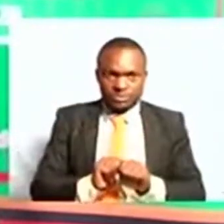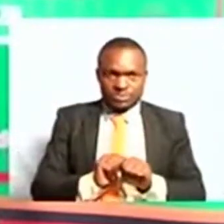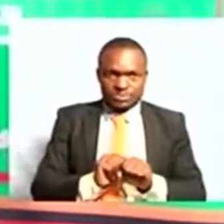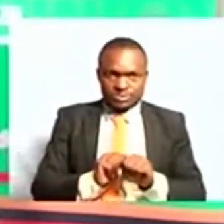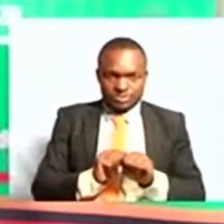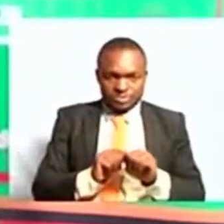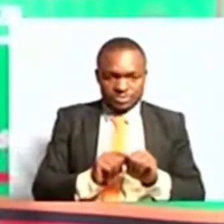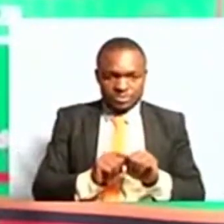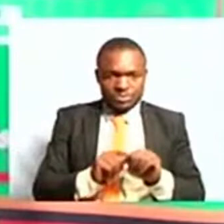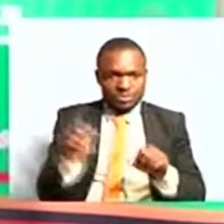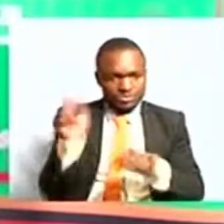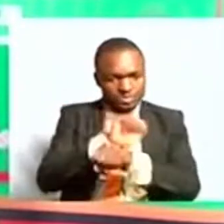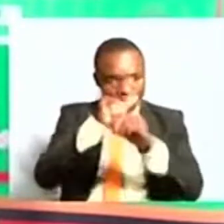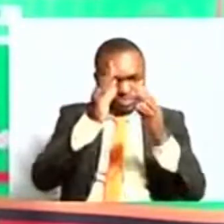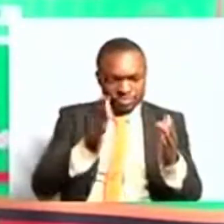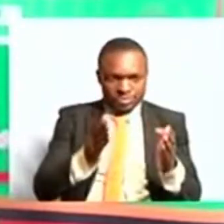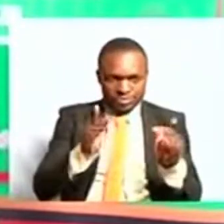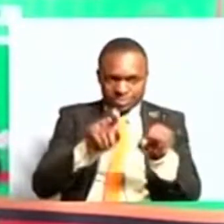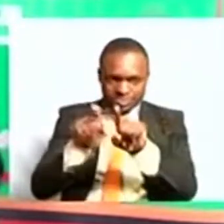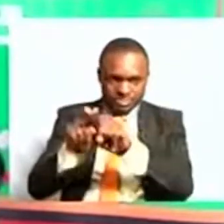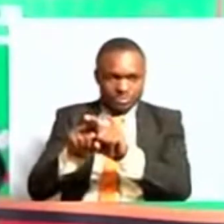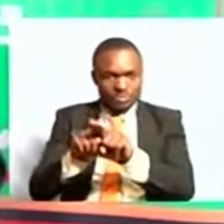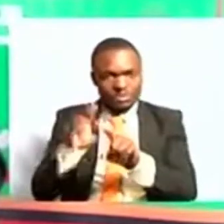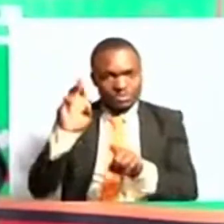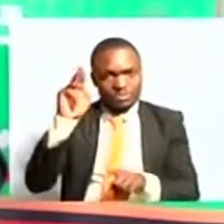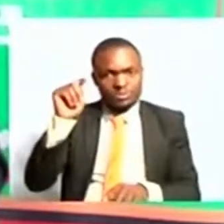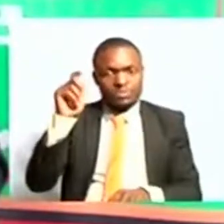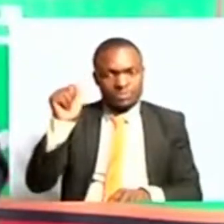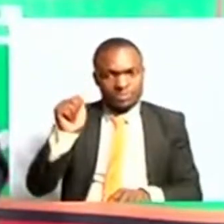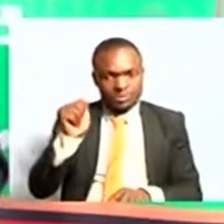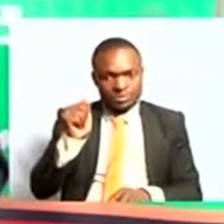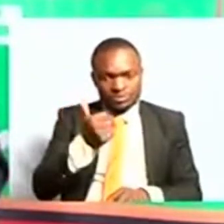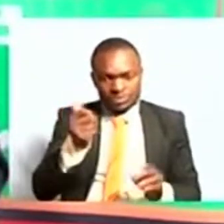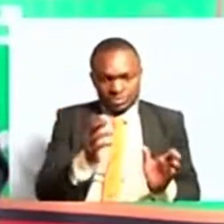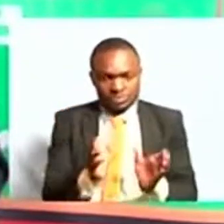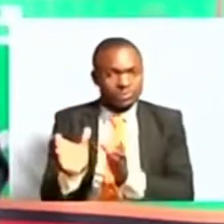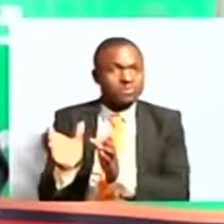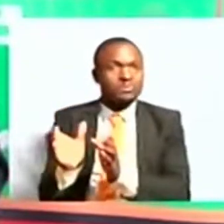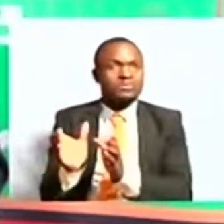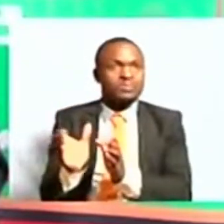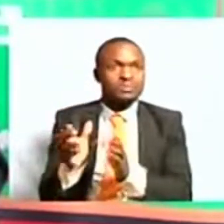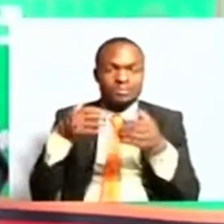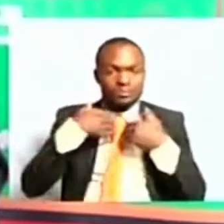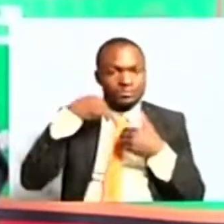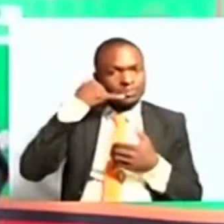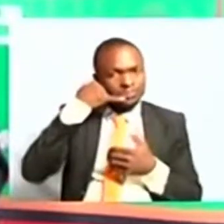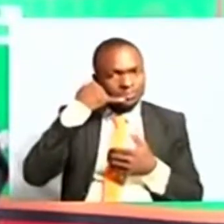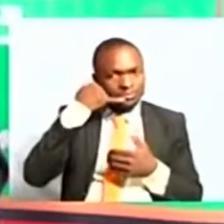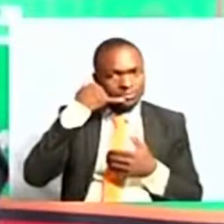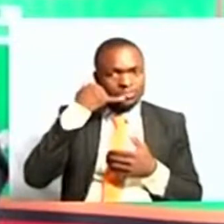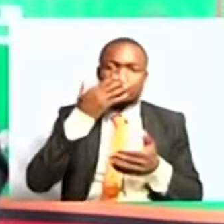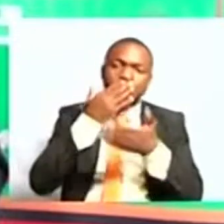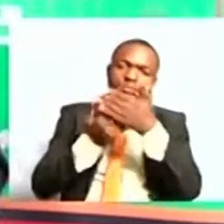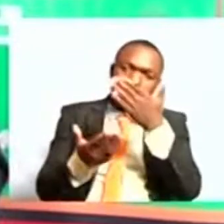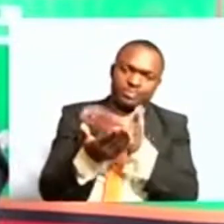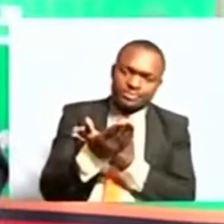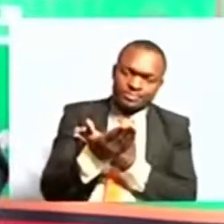entities, rather the driver and also the agents on the other side, or the officers on the other side. We have a caller, another caller on the line. Good